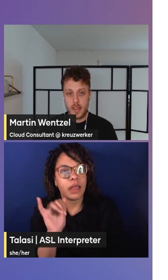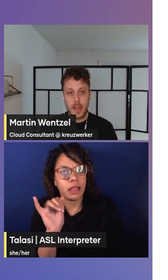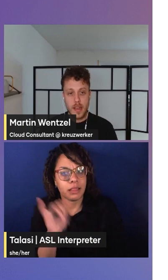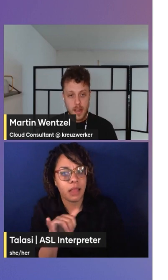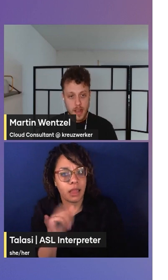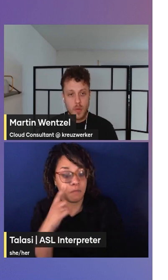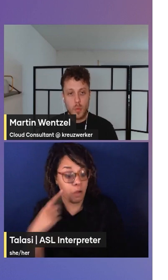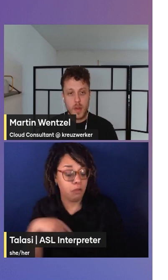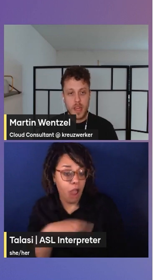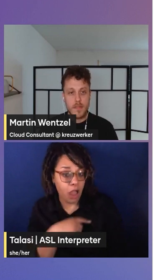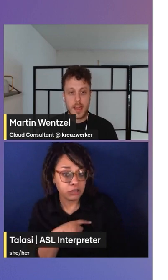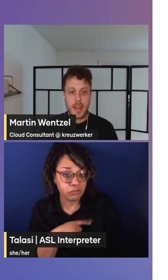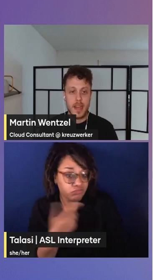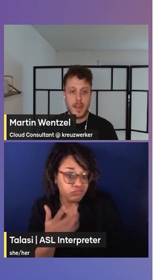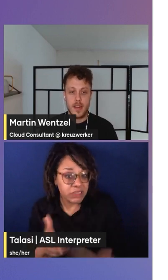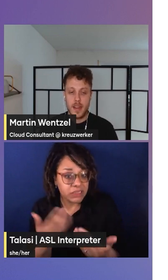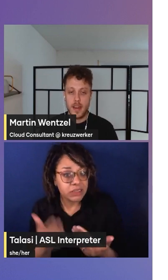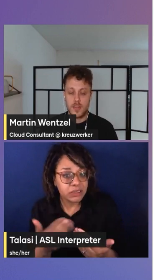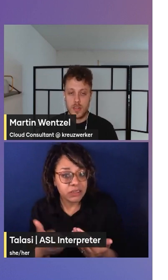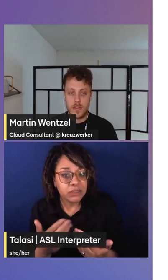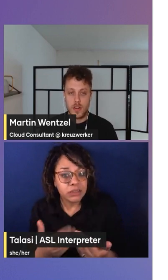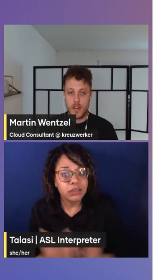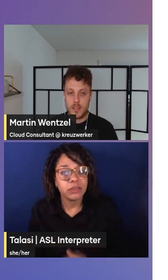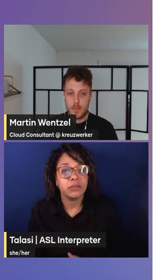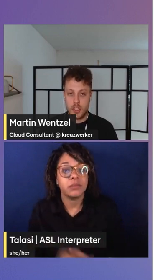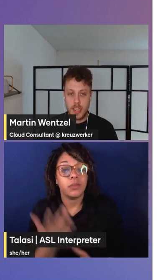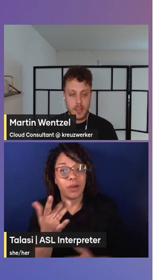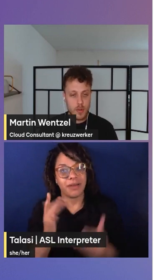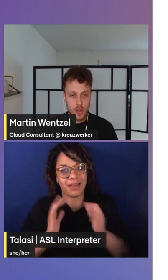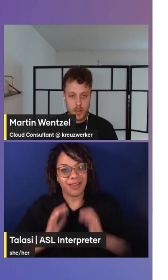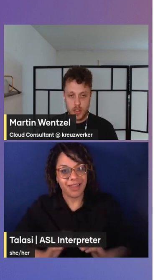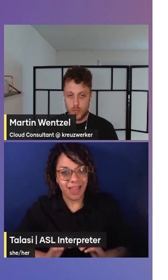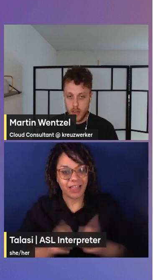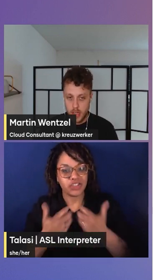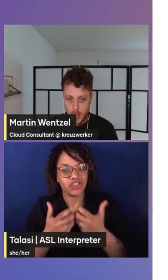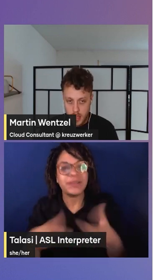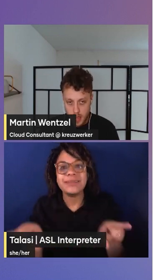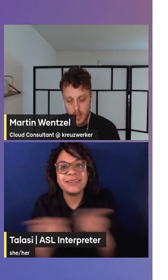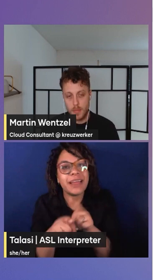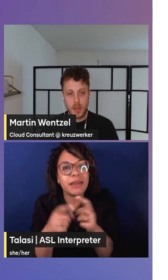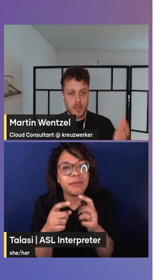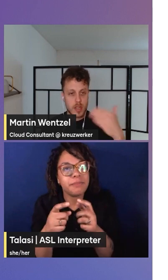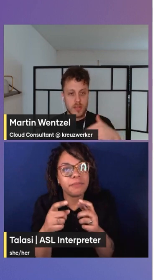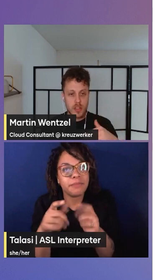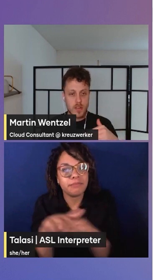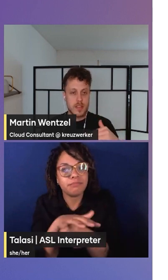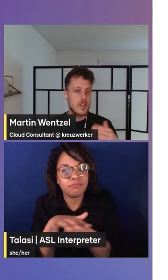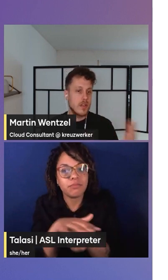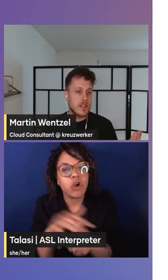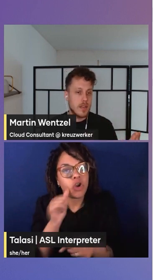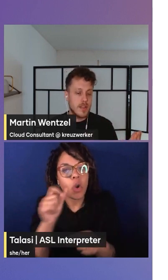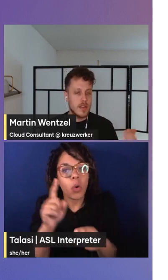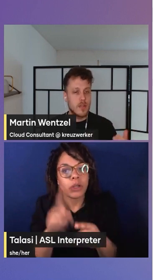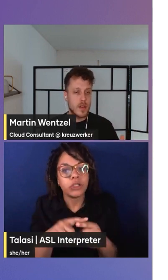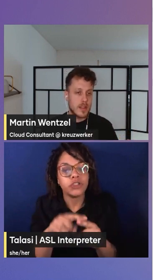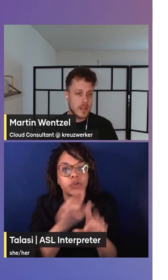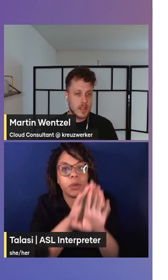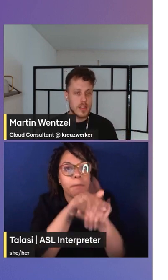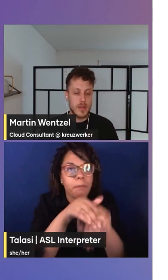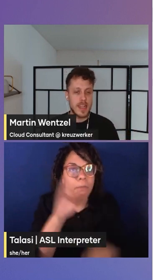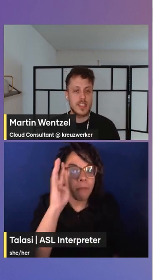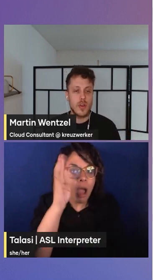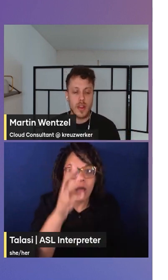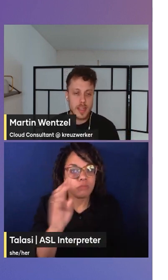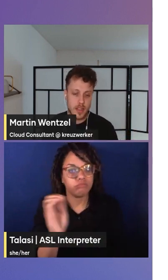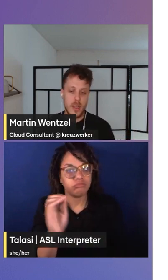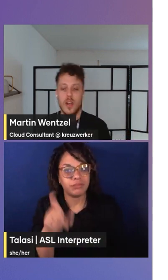because we have the client and the server on the same machine. We don't need to mock anything because our server is a Docker daemon. We can